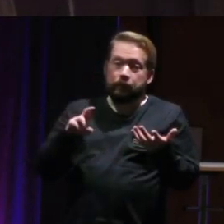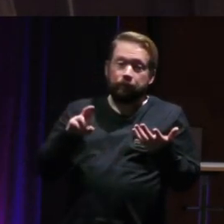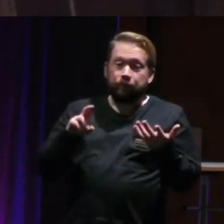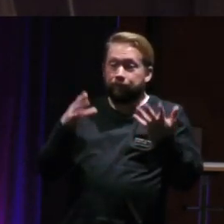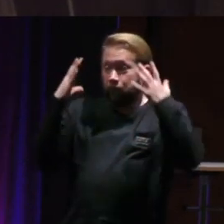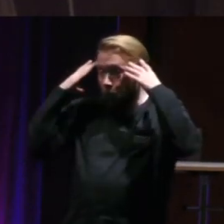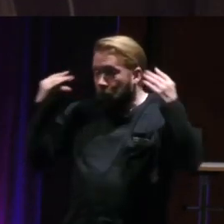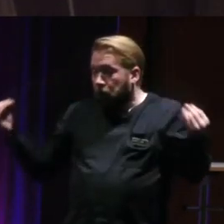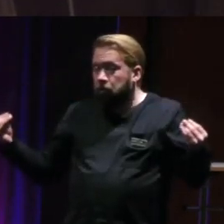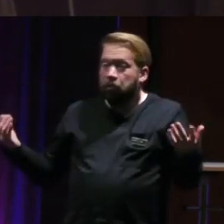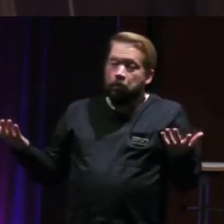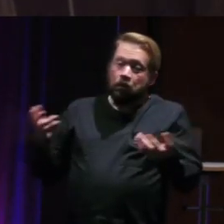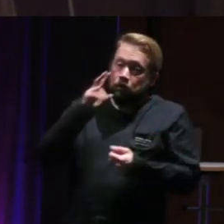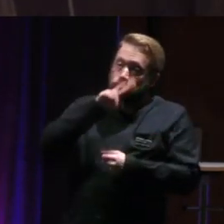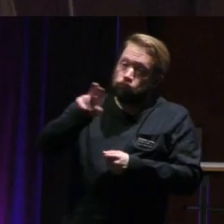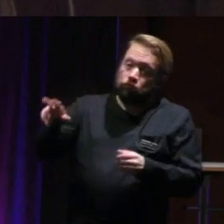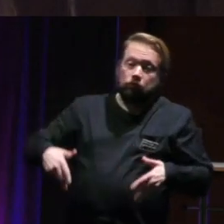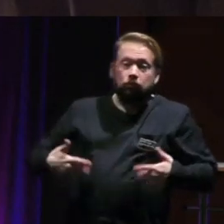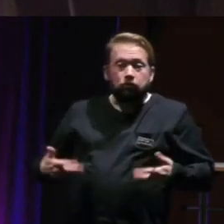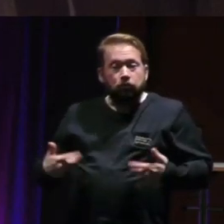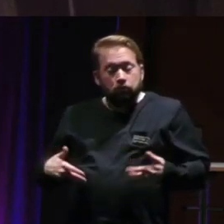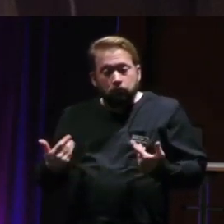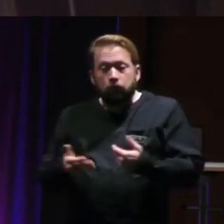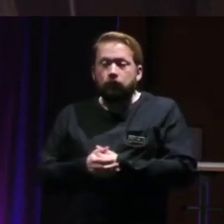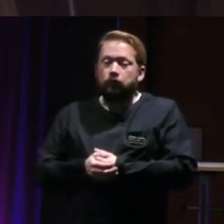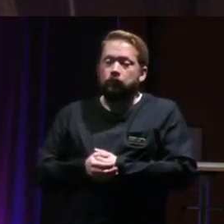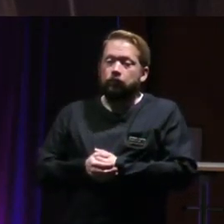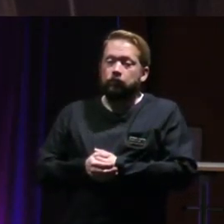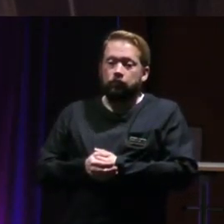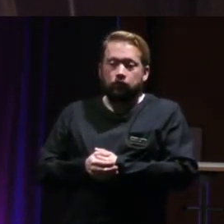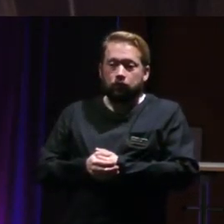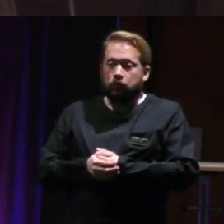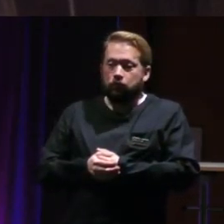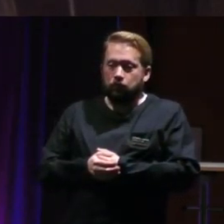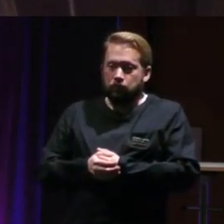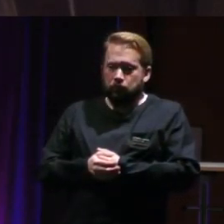like the main propaganda guy, Kiselev.